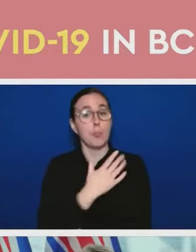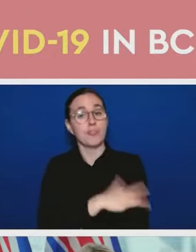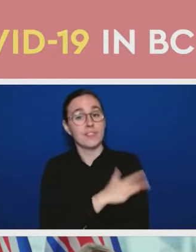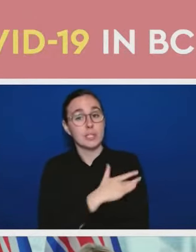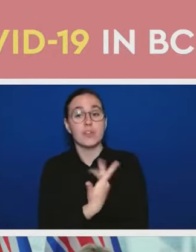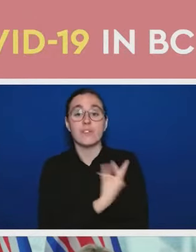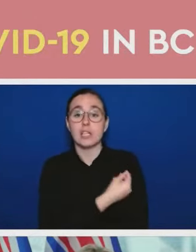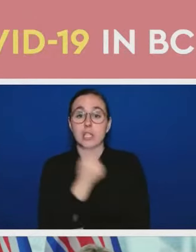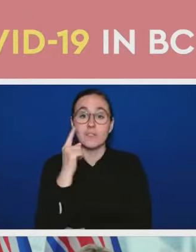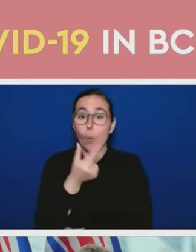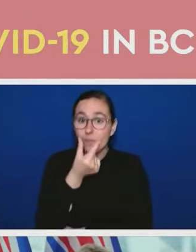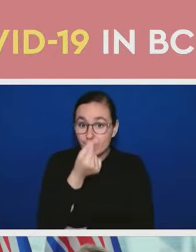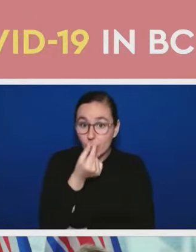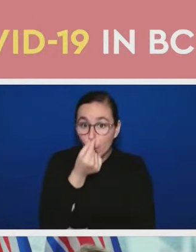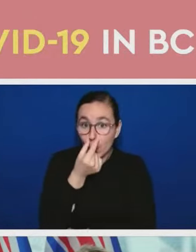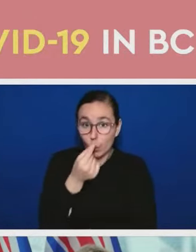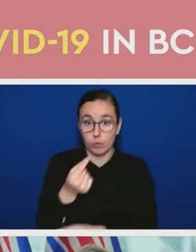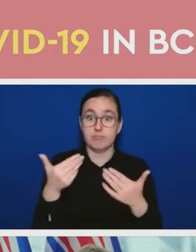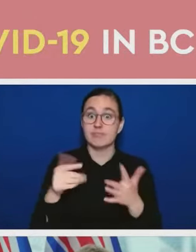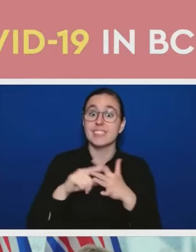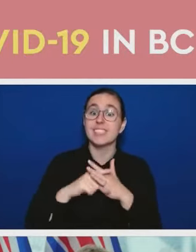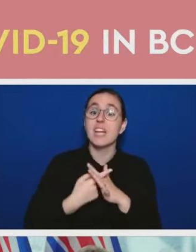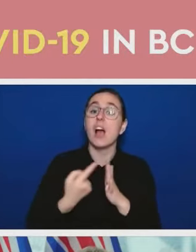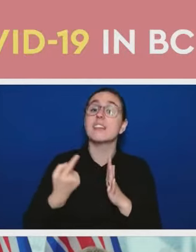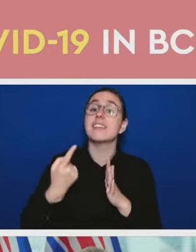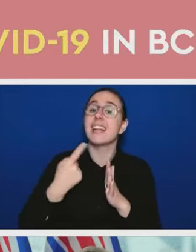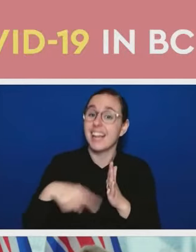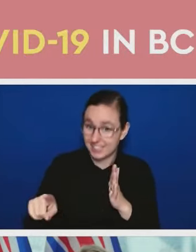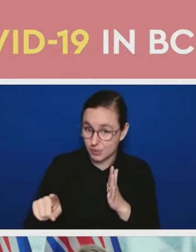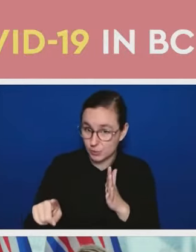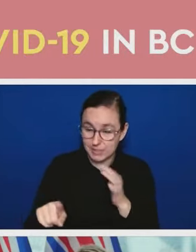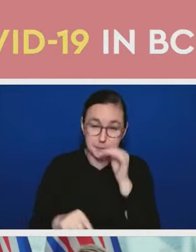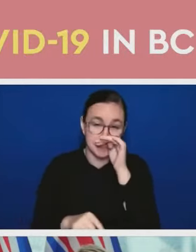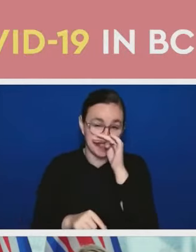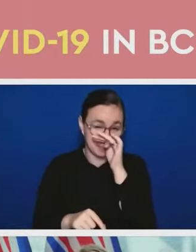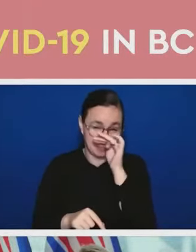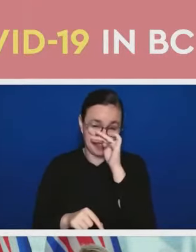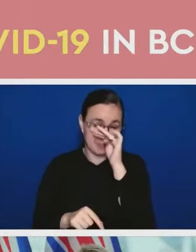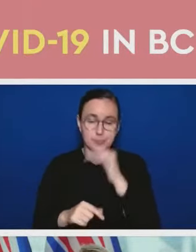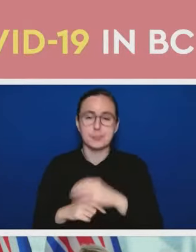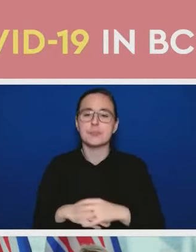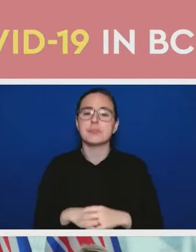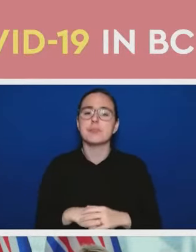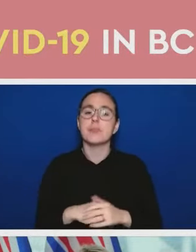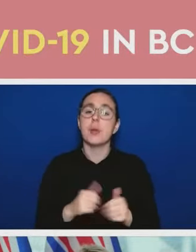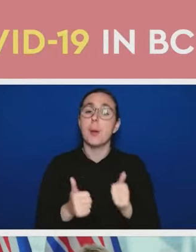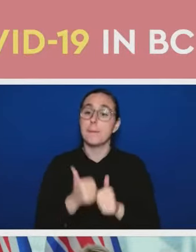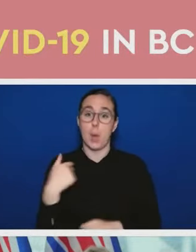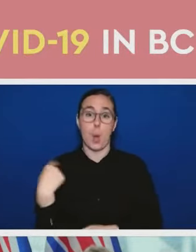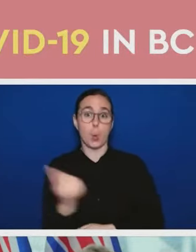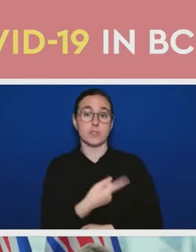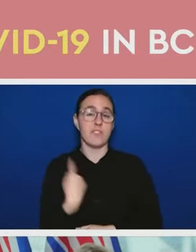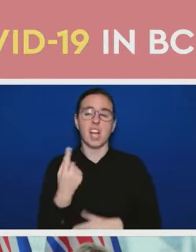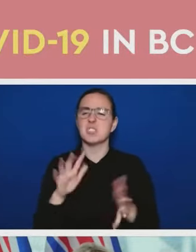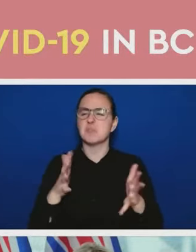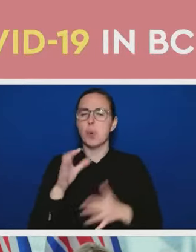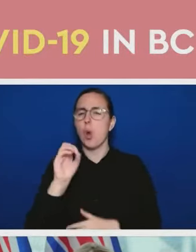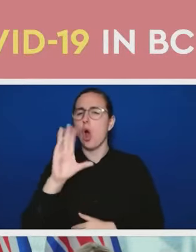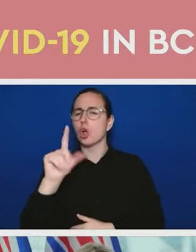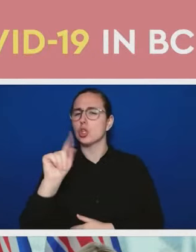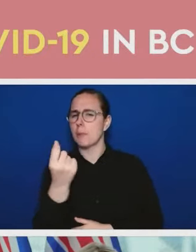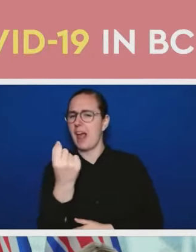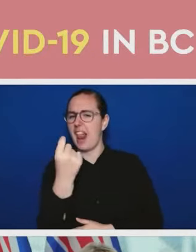in earnest next week, and for most of us, the week of October 11th after the Thanksgiving long weekend. We've started to